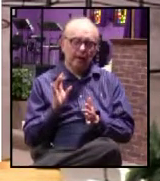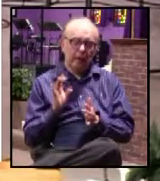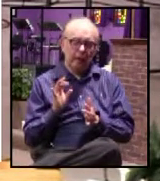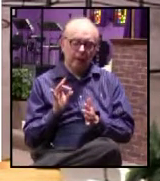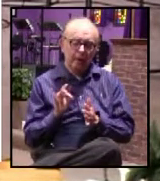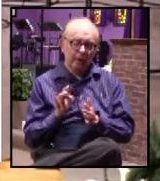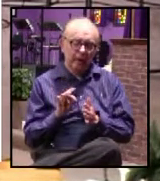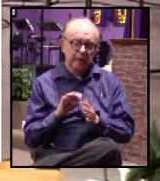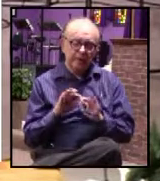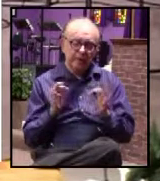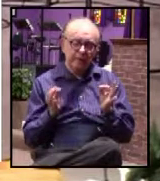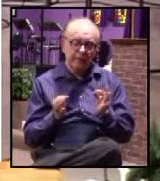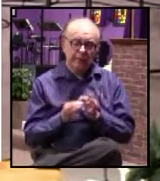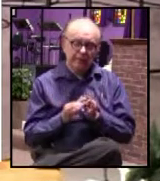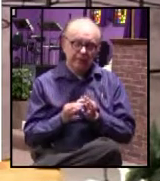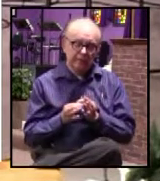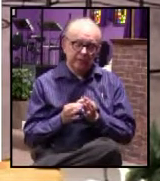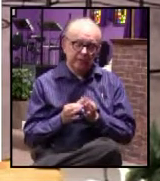2,408 families.